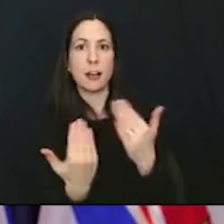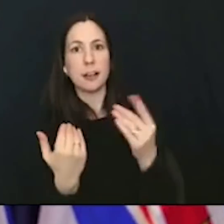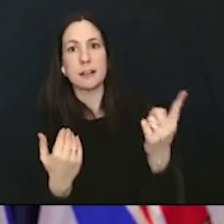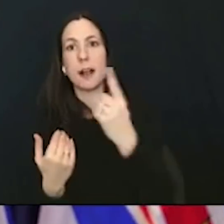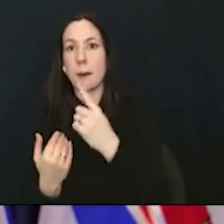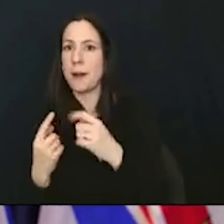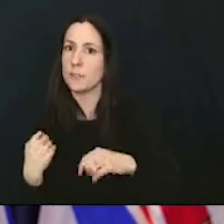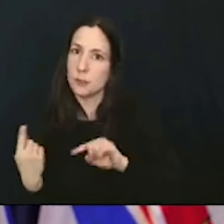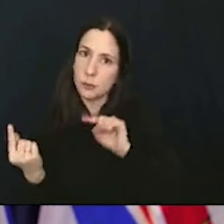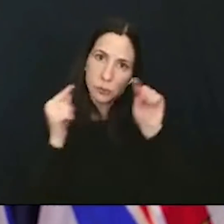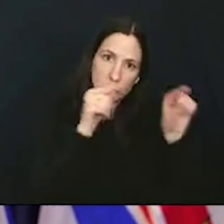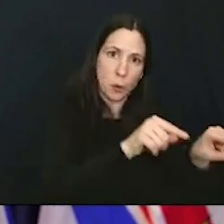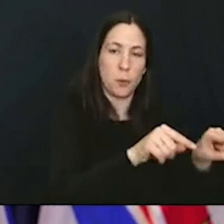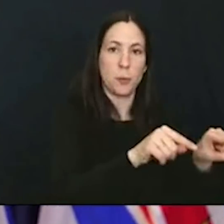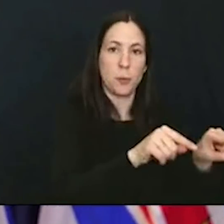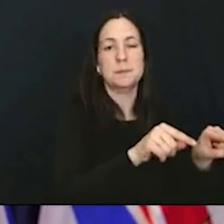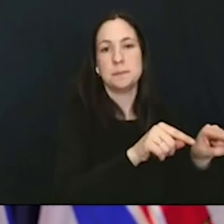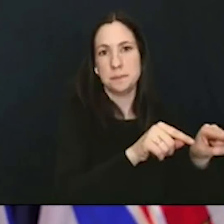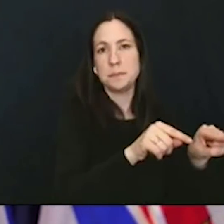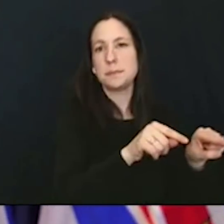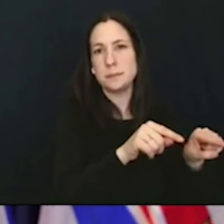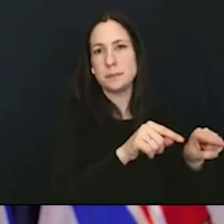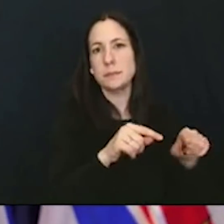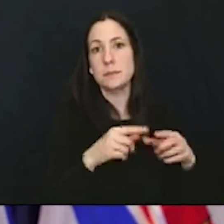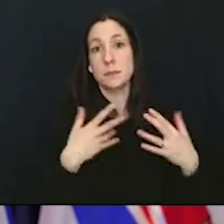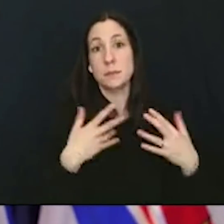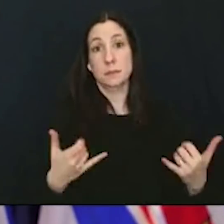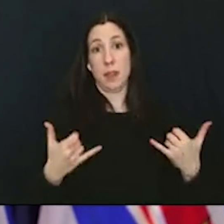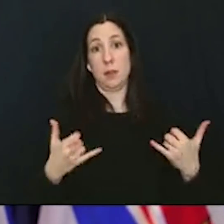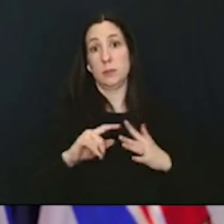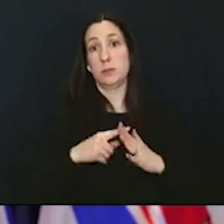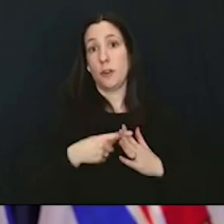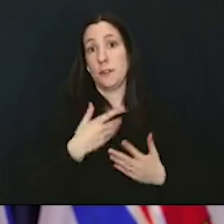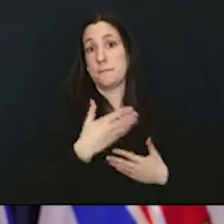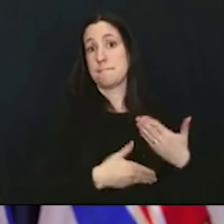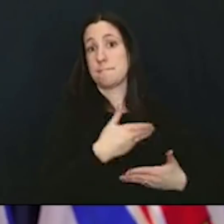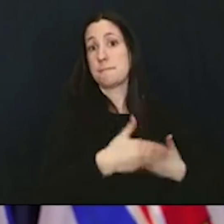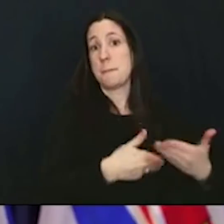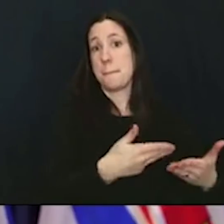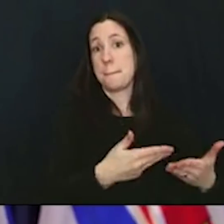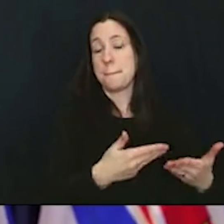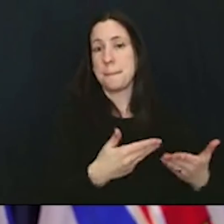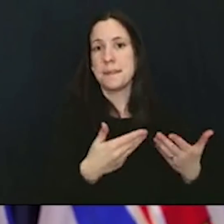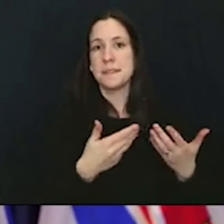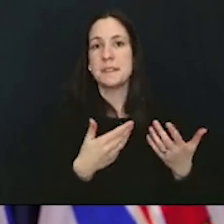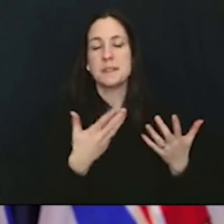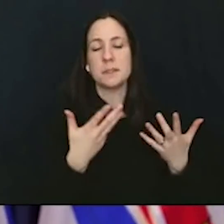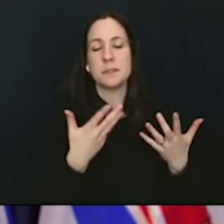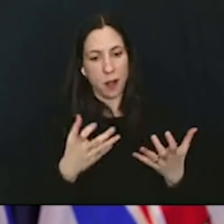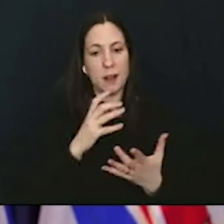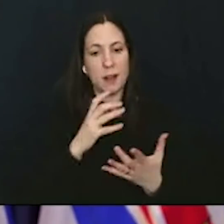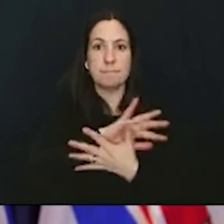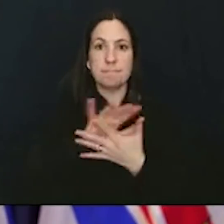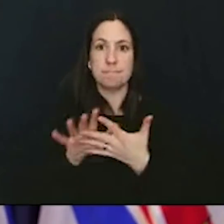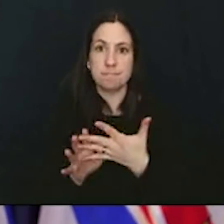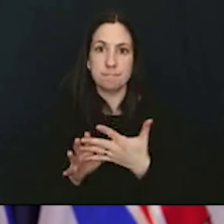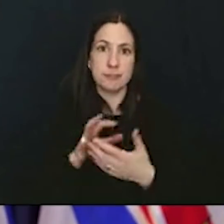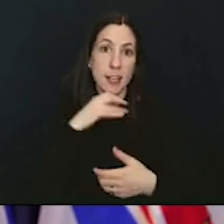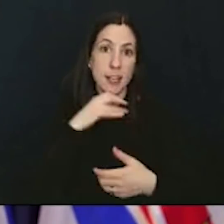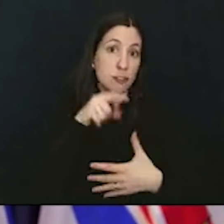own homes or in their own residence. And so some of that work will happen now. So we continue to focus on those groups, and we'll